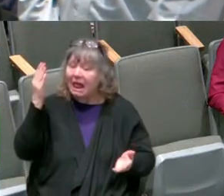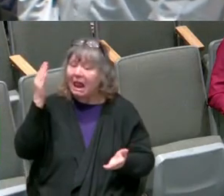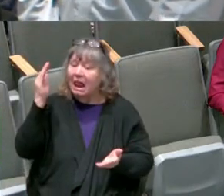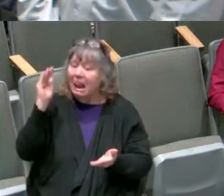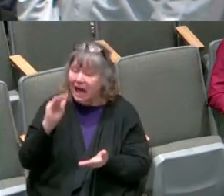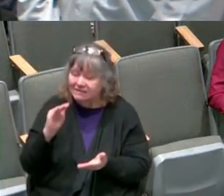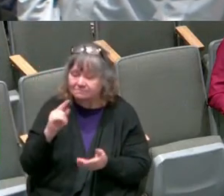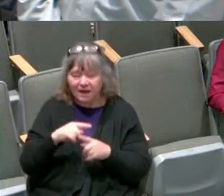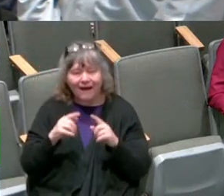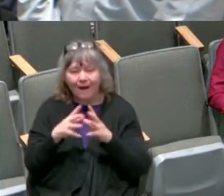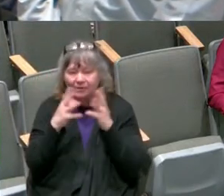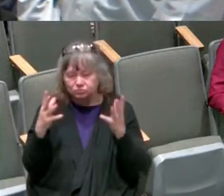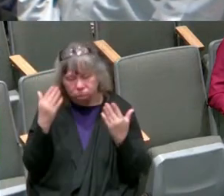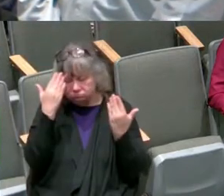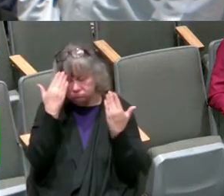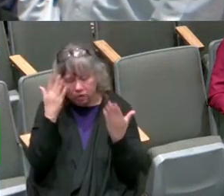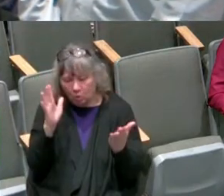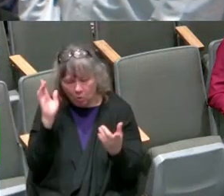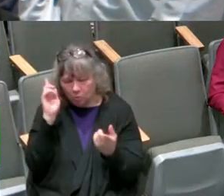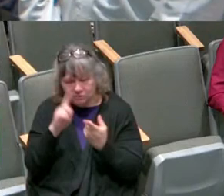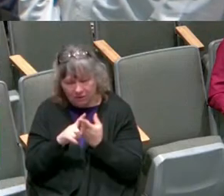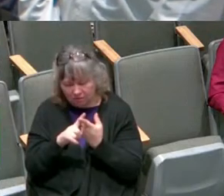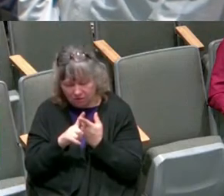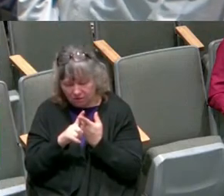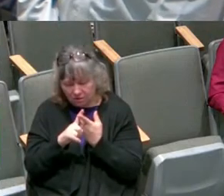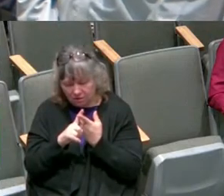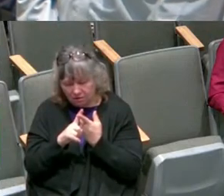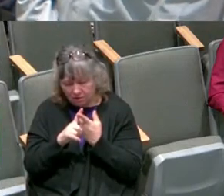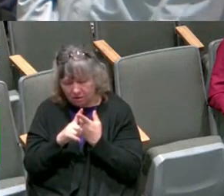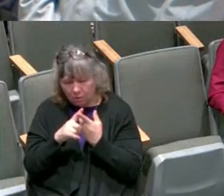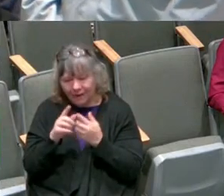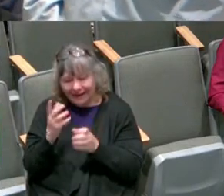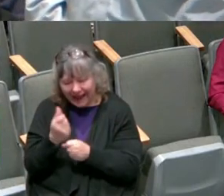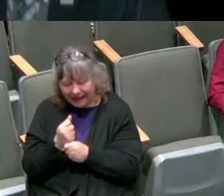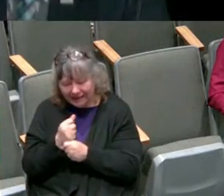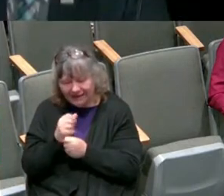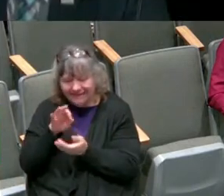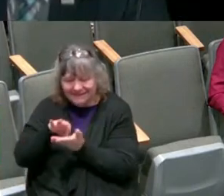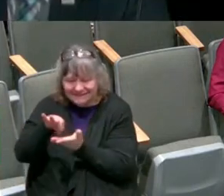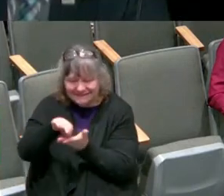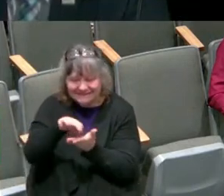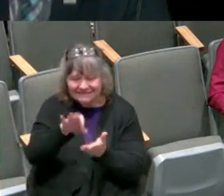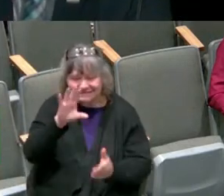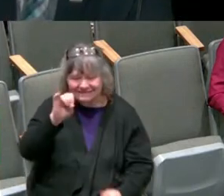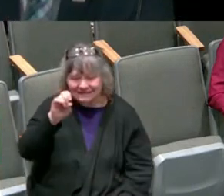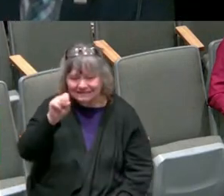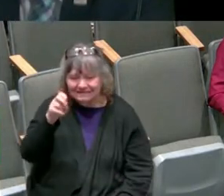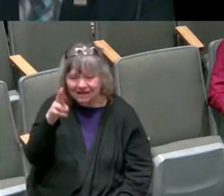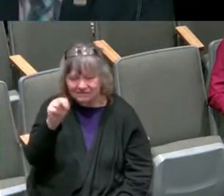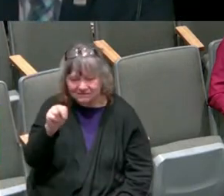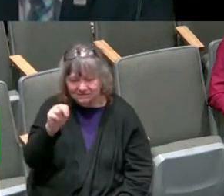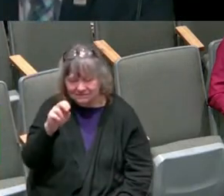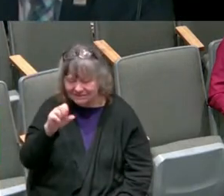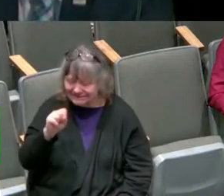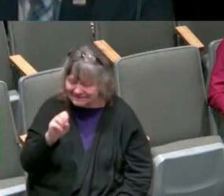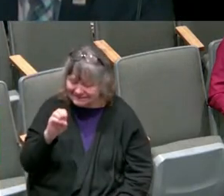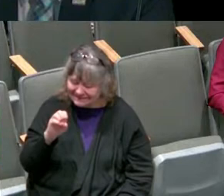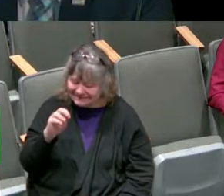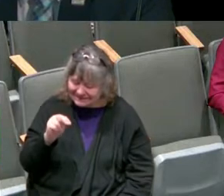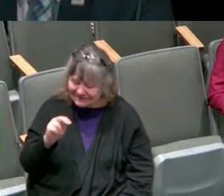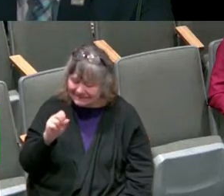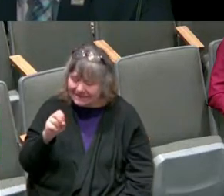we don't yet know how much and we won't know until uh the end of the month but more follow-up question